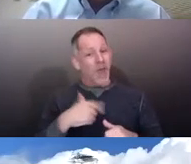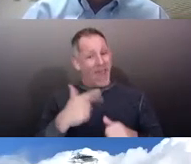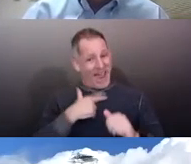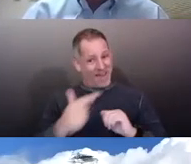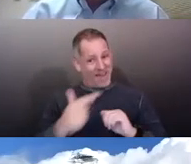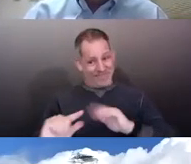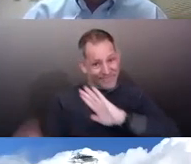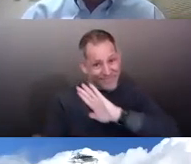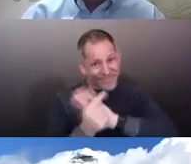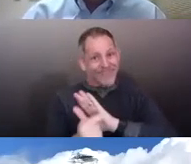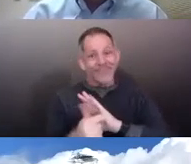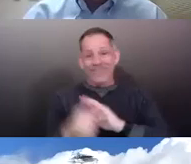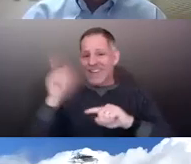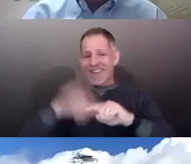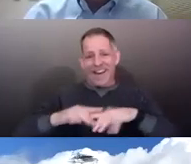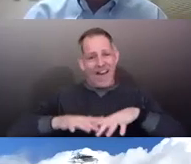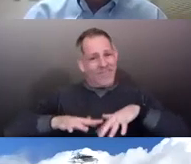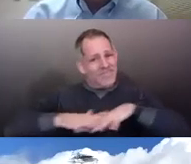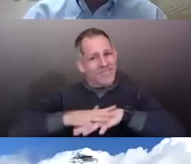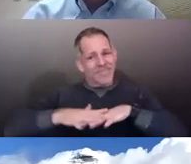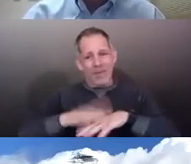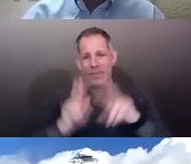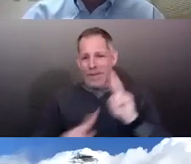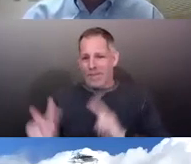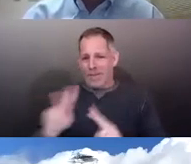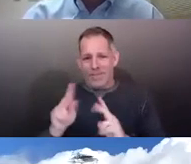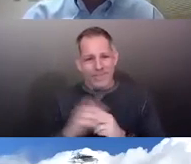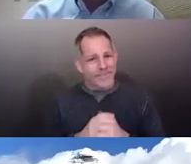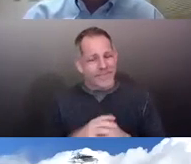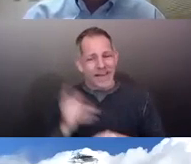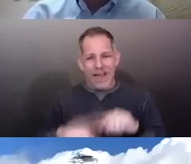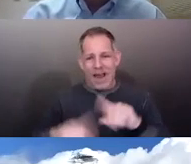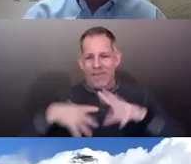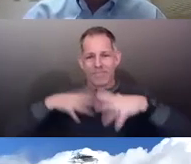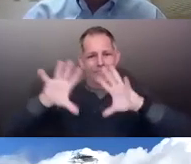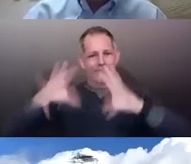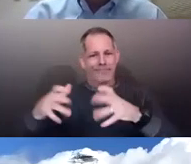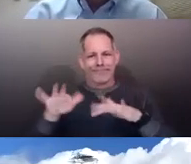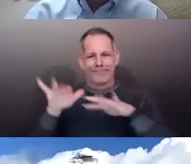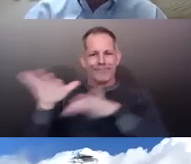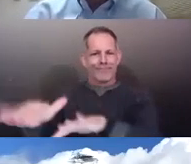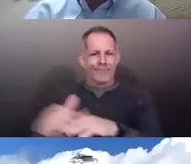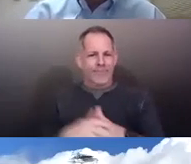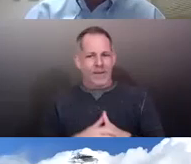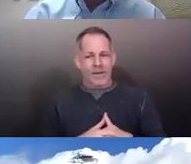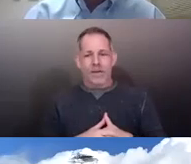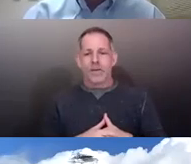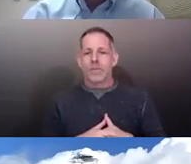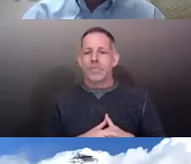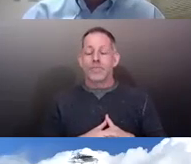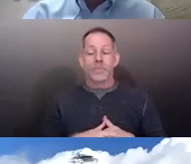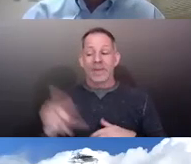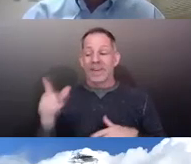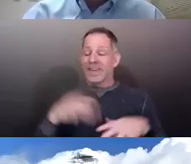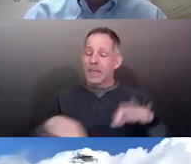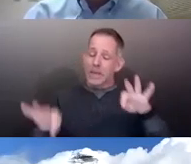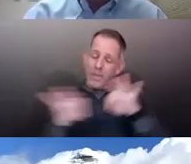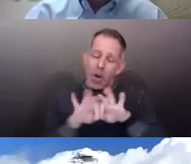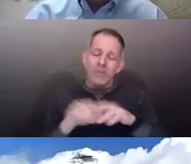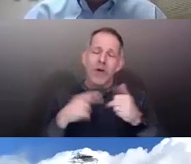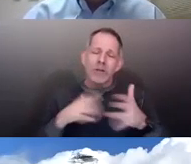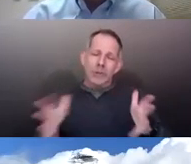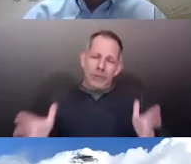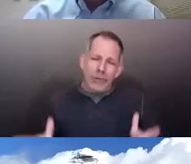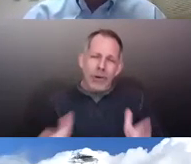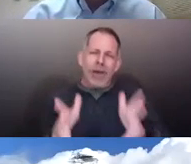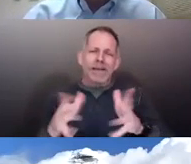try to curtail unnecessary but still permitted social encounters. Think twice at this point in time about doing things with others that